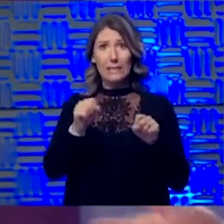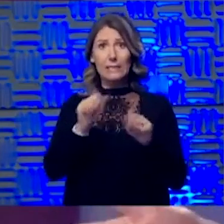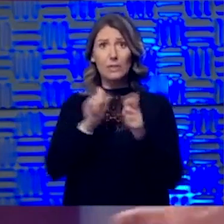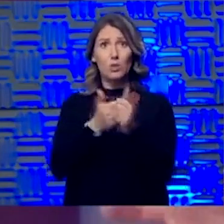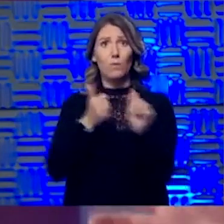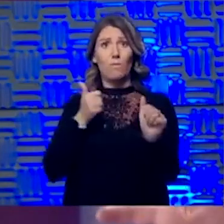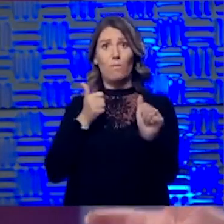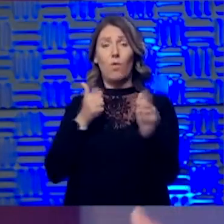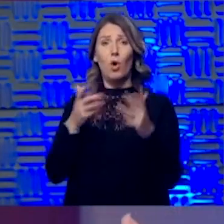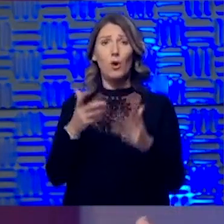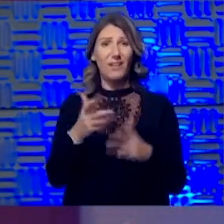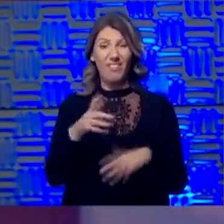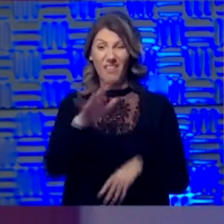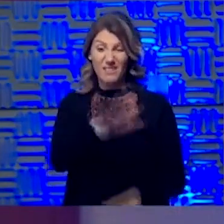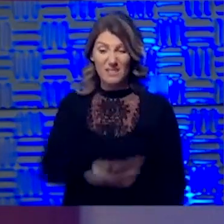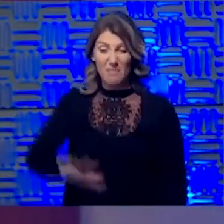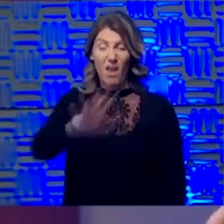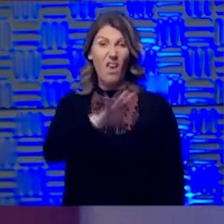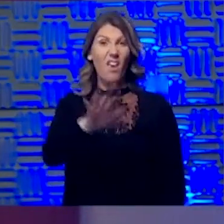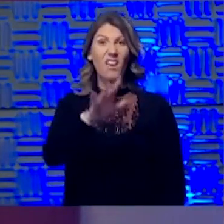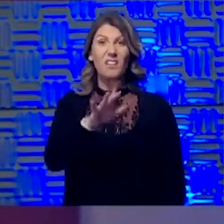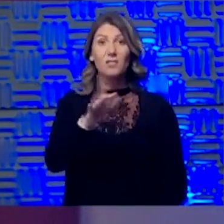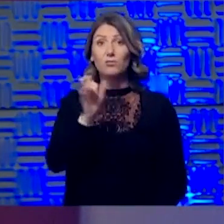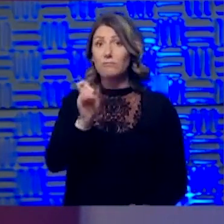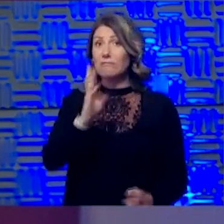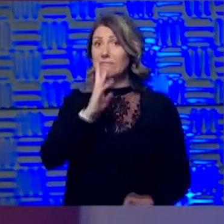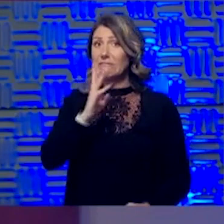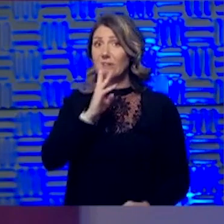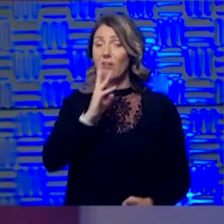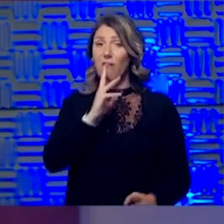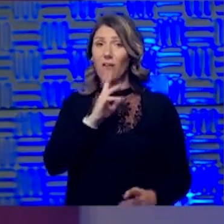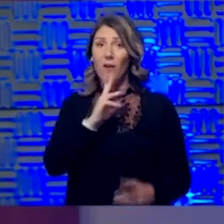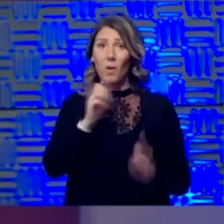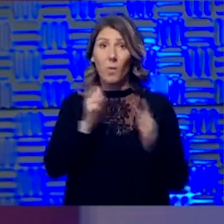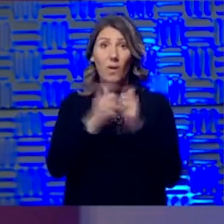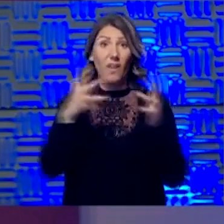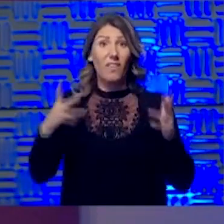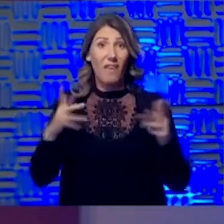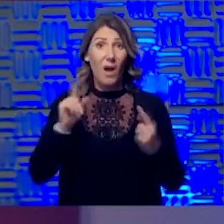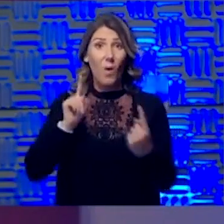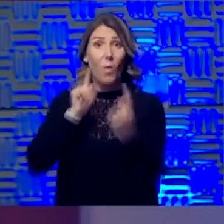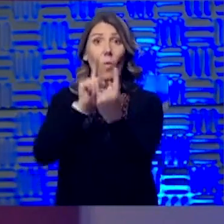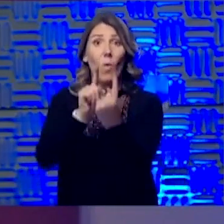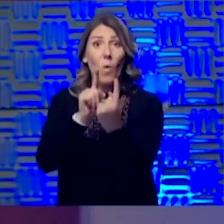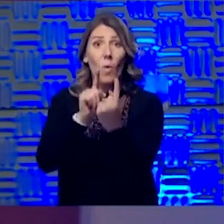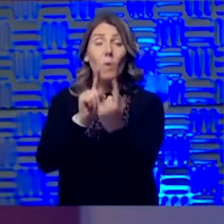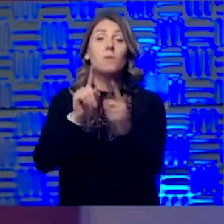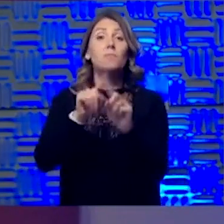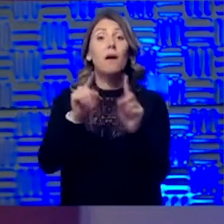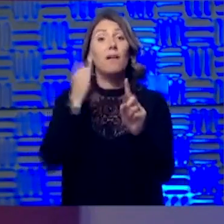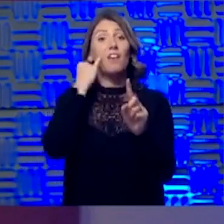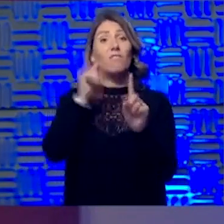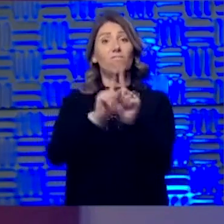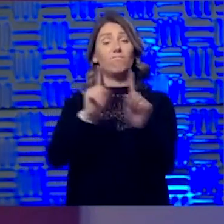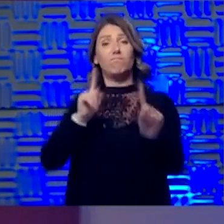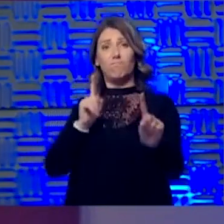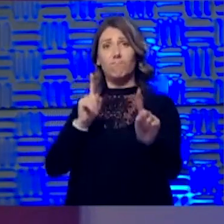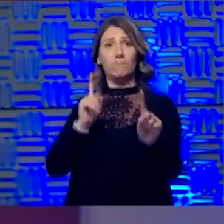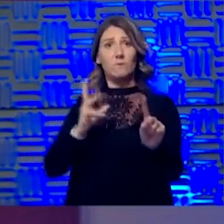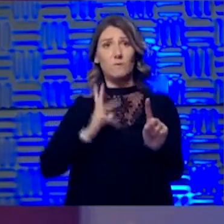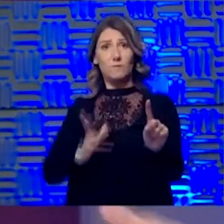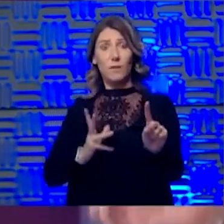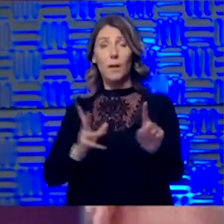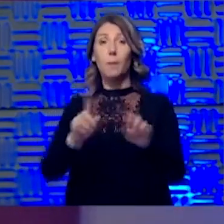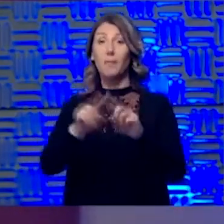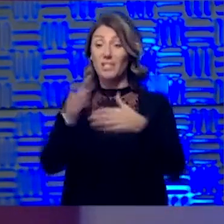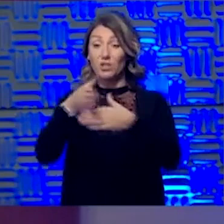people and you can talk without getting close proximity, you maybe don't need that mask. I think in shared office